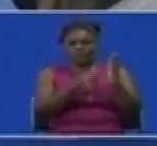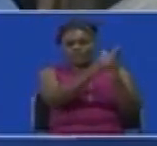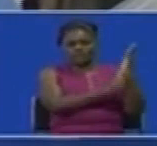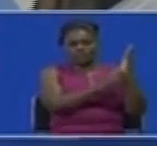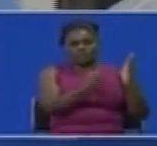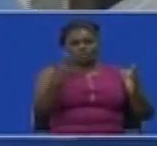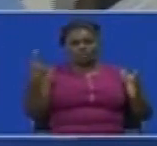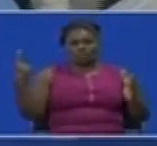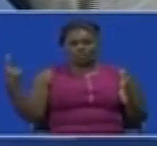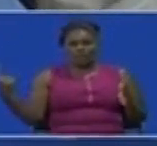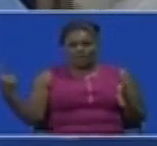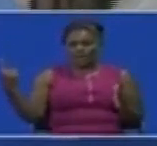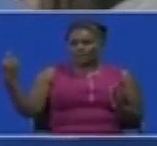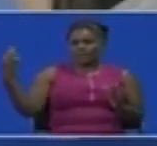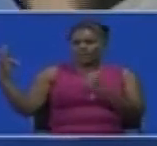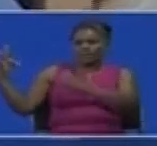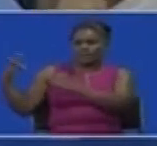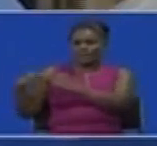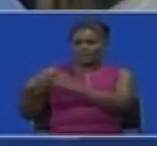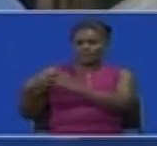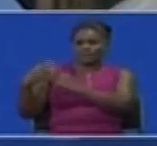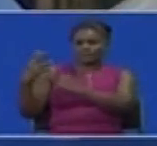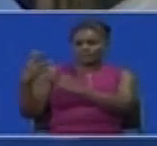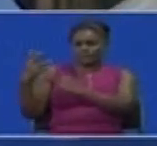183 of the County Government Act